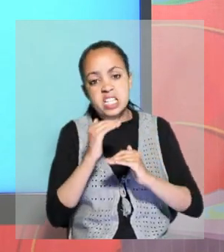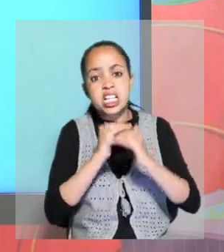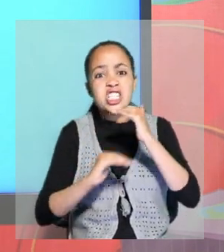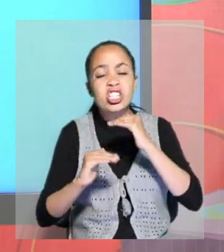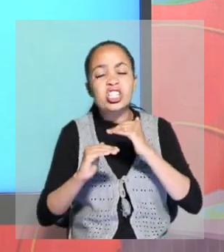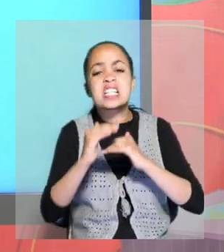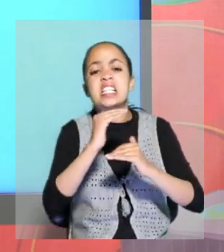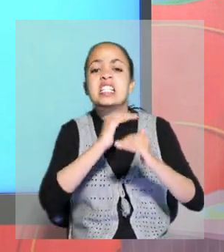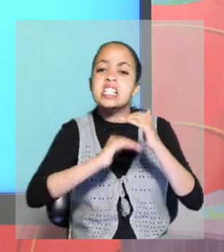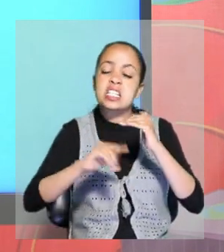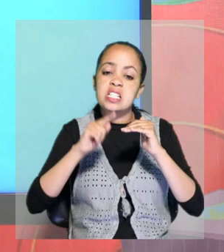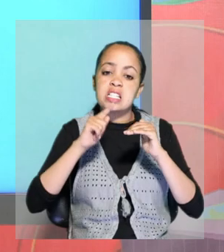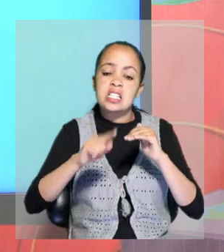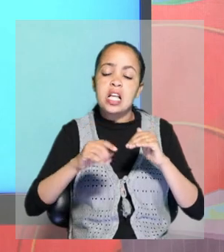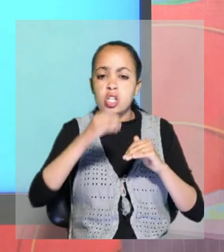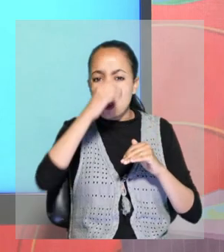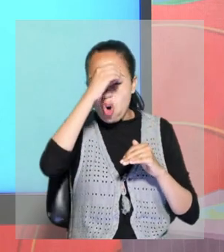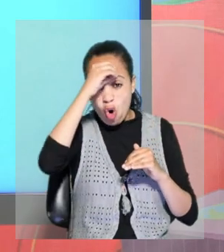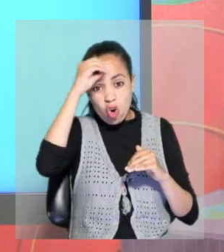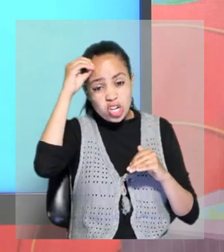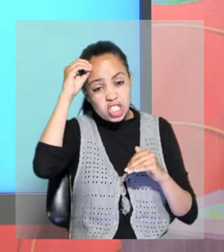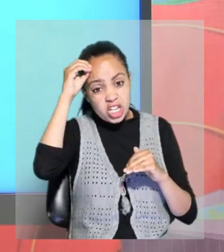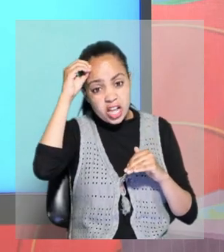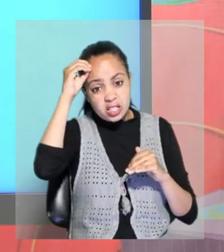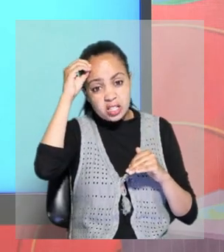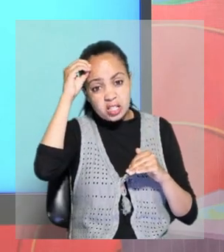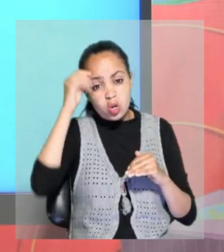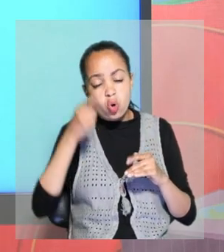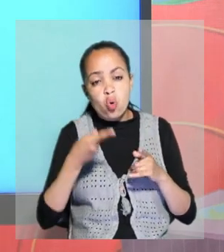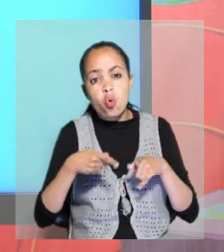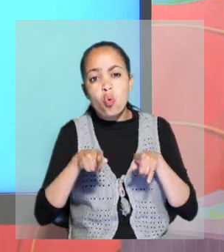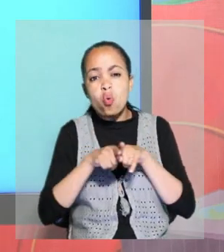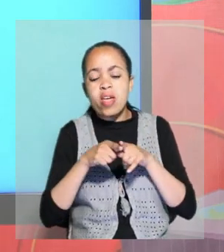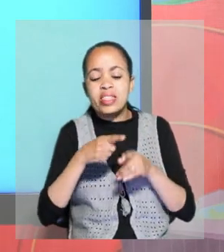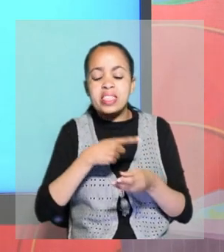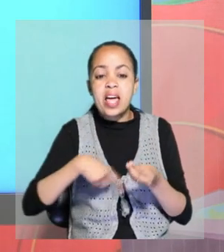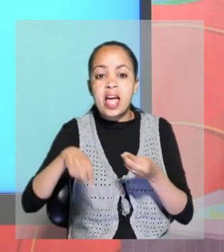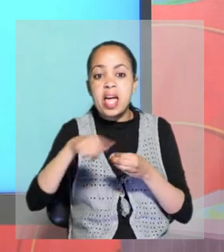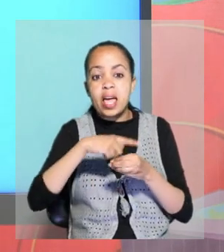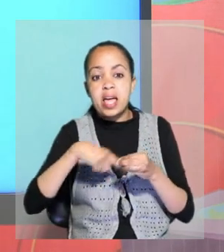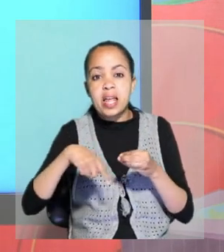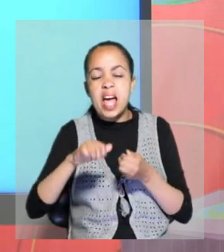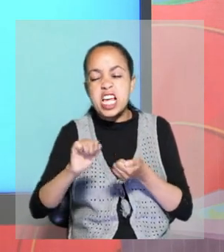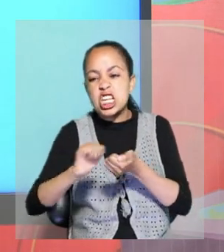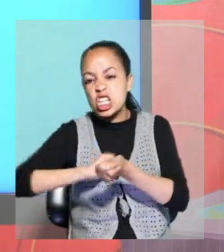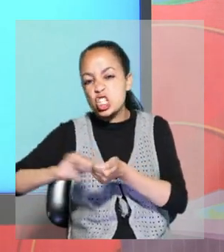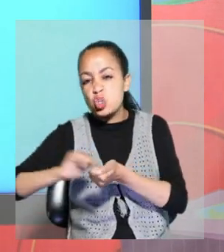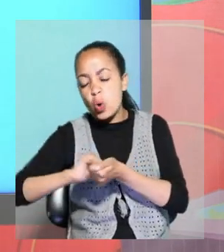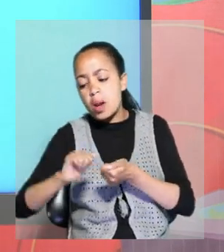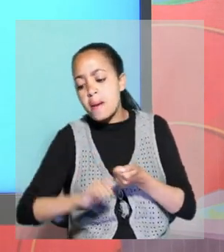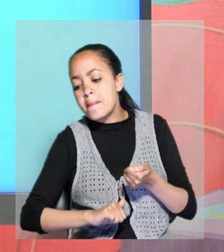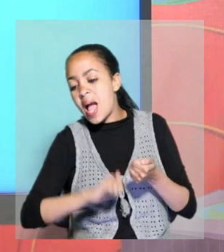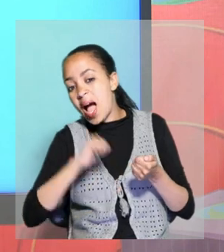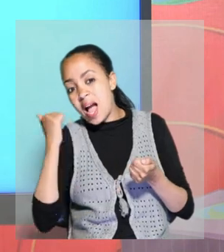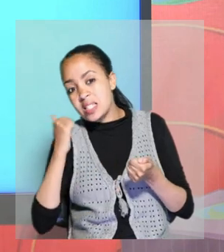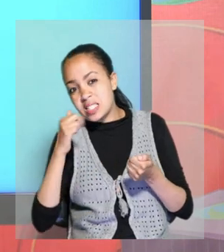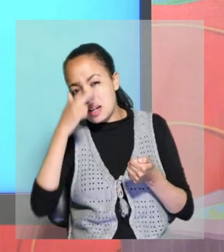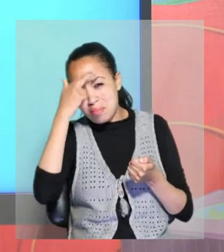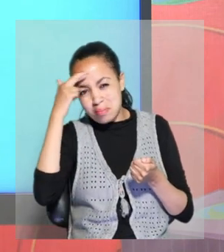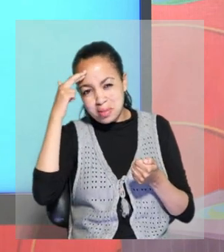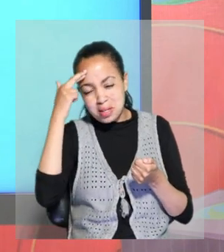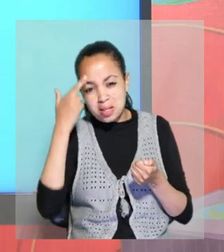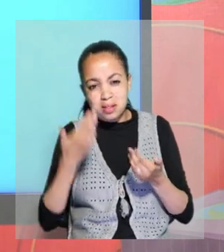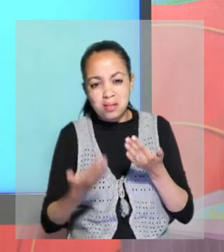is a succession that can originate when the area becomes destroyed by other factor